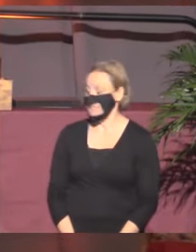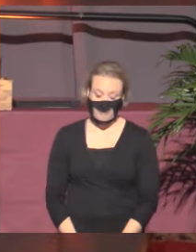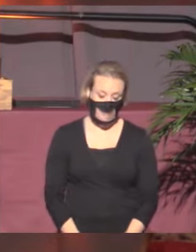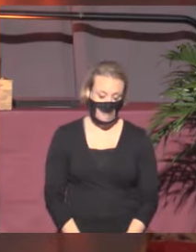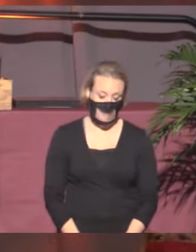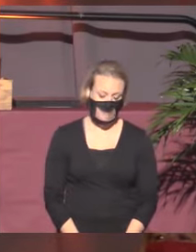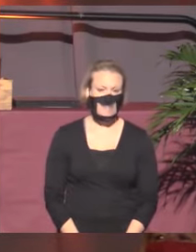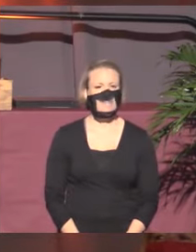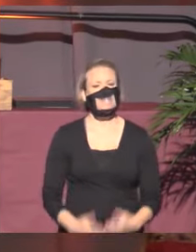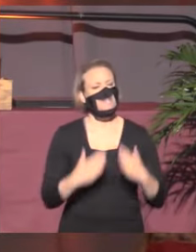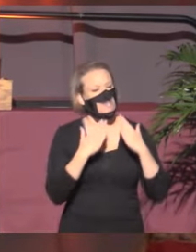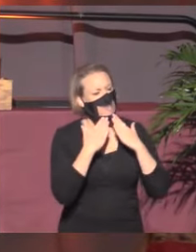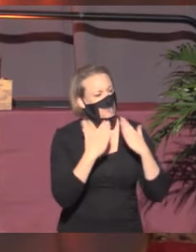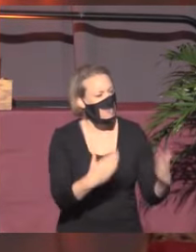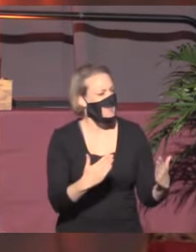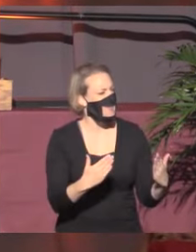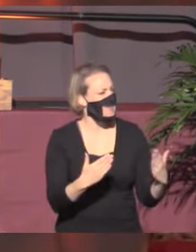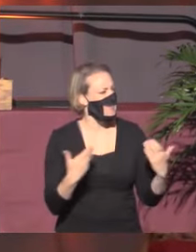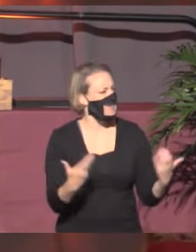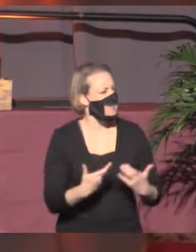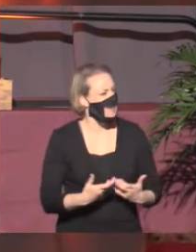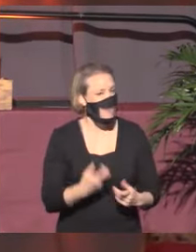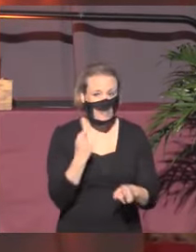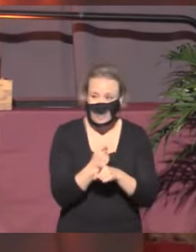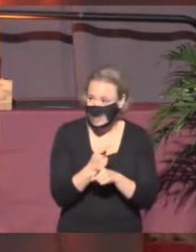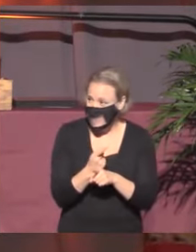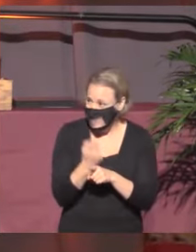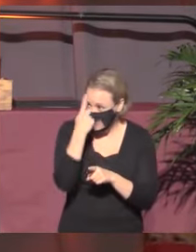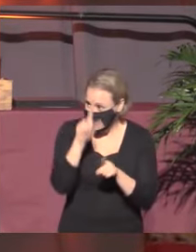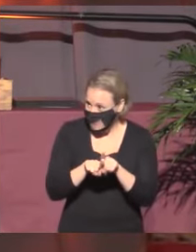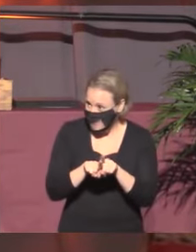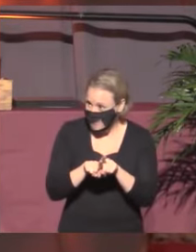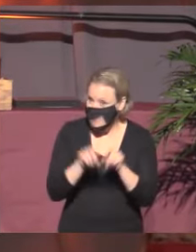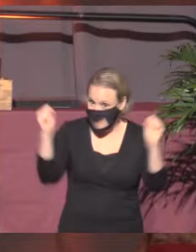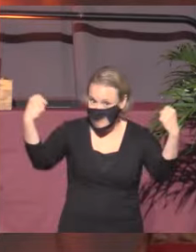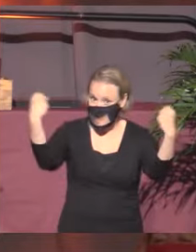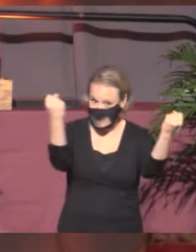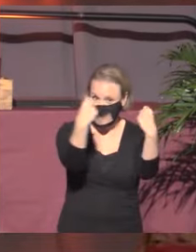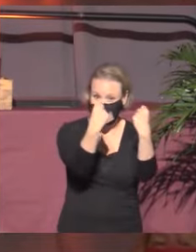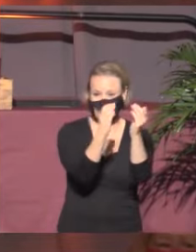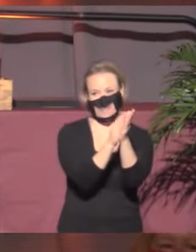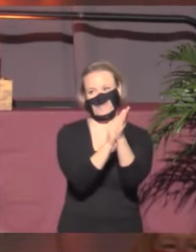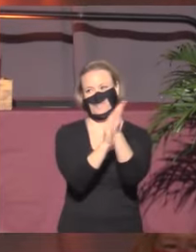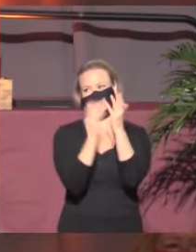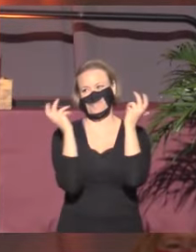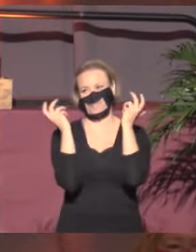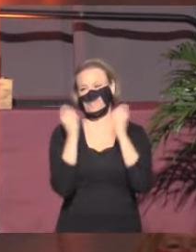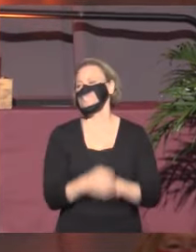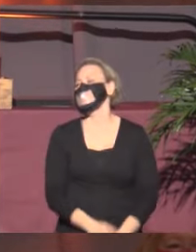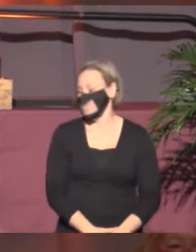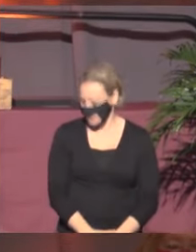It is so good to be here, isn't it? Let's see some heads. Yes.